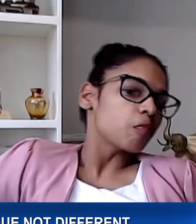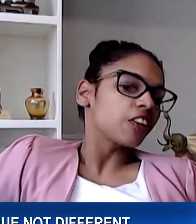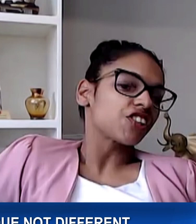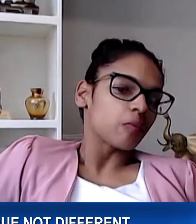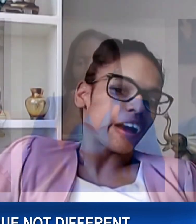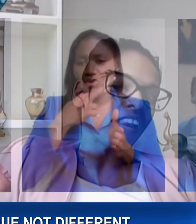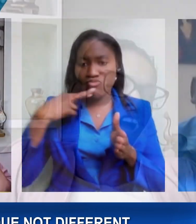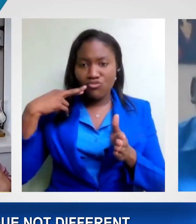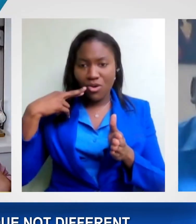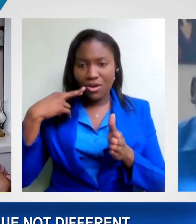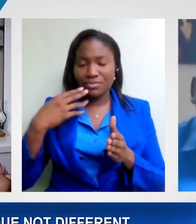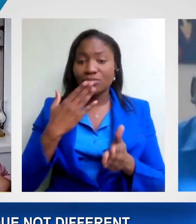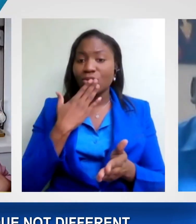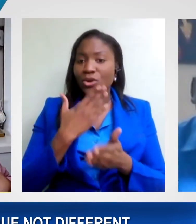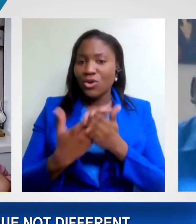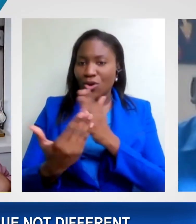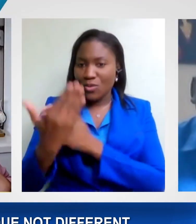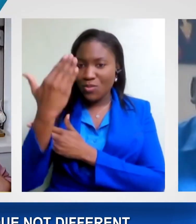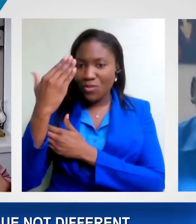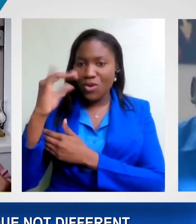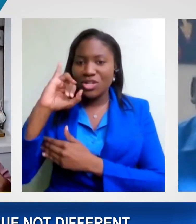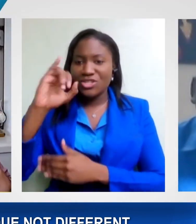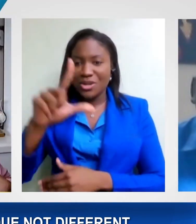So good morning, Jamal. How are you doing?